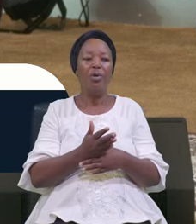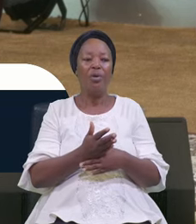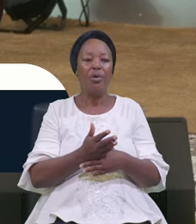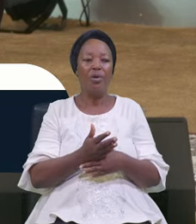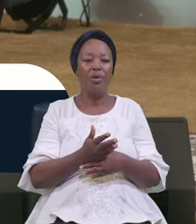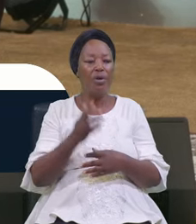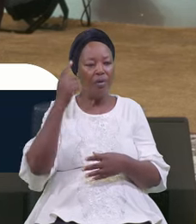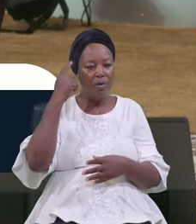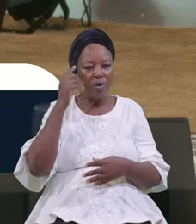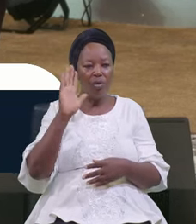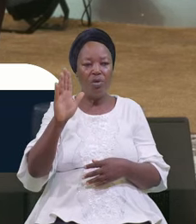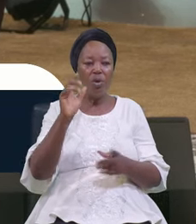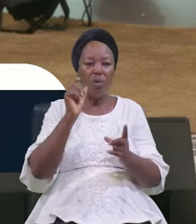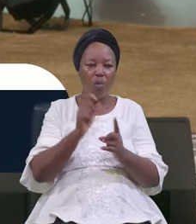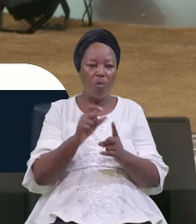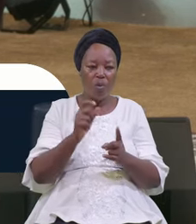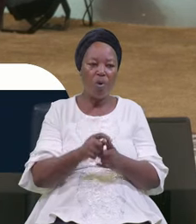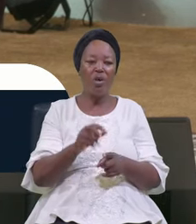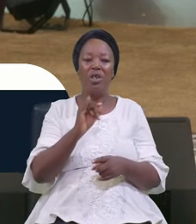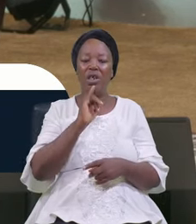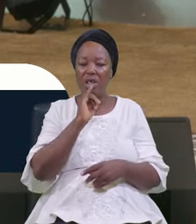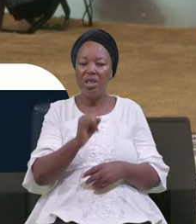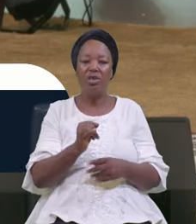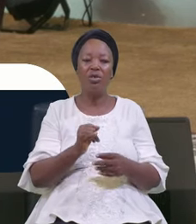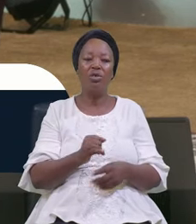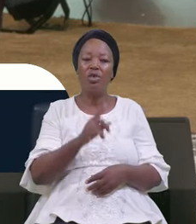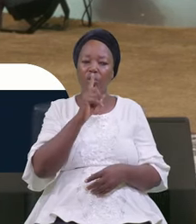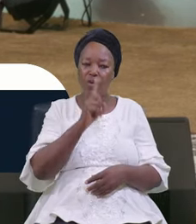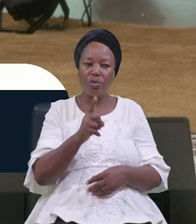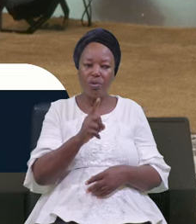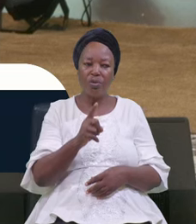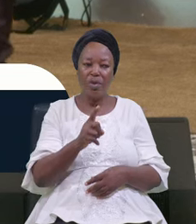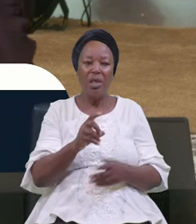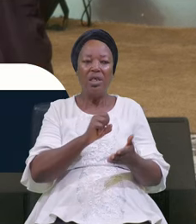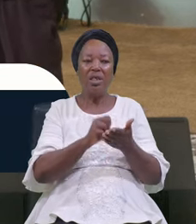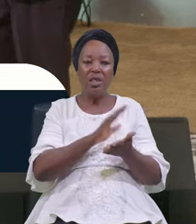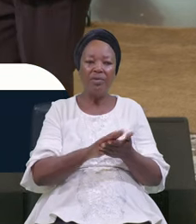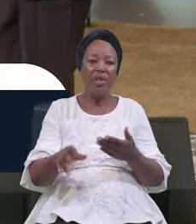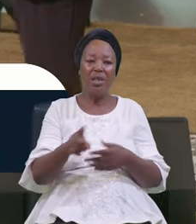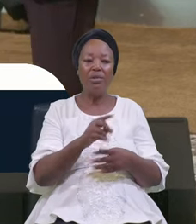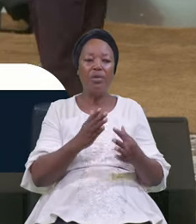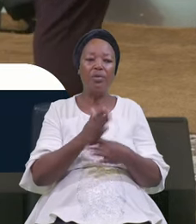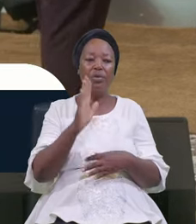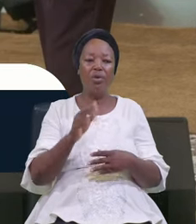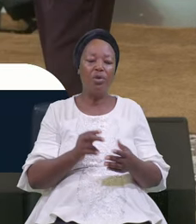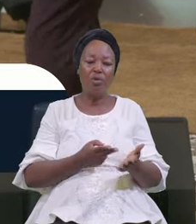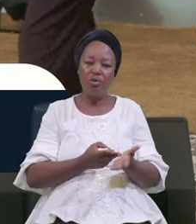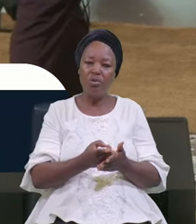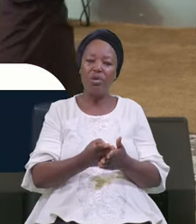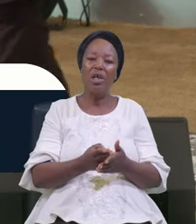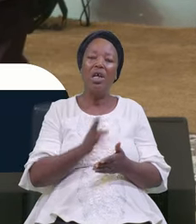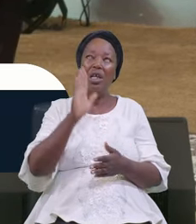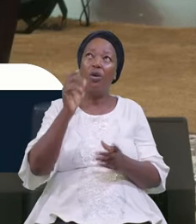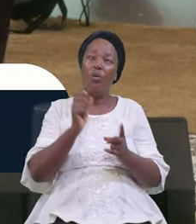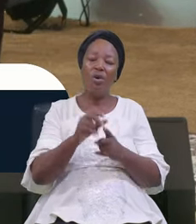word is truth. And then it tells us in verse 21, it says